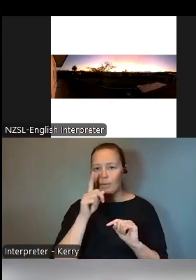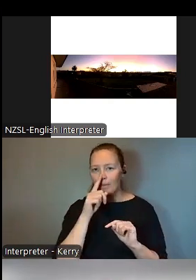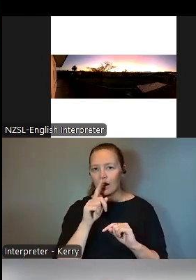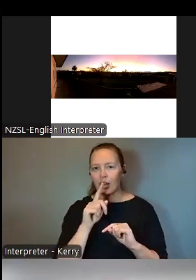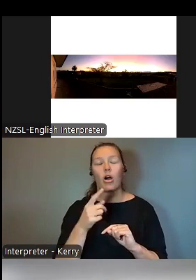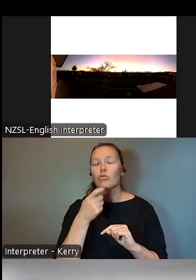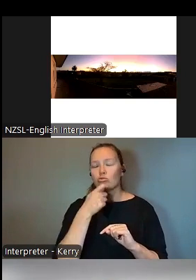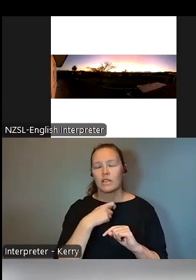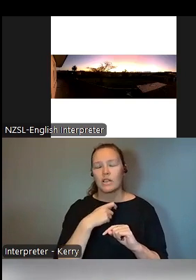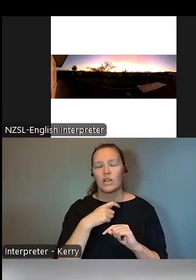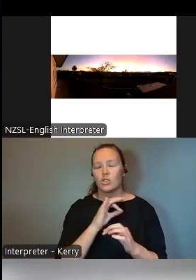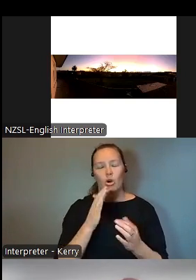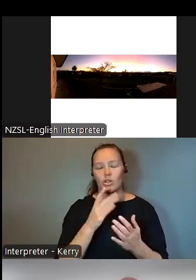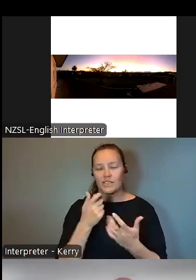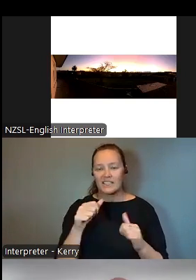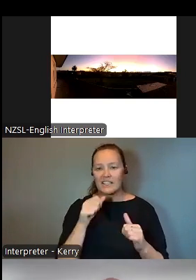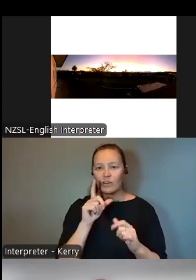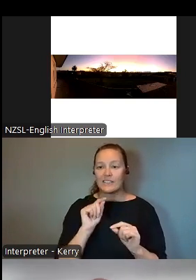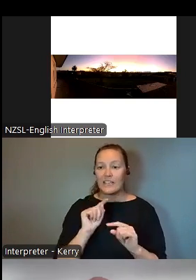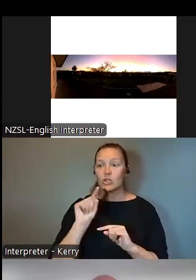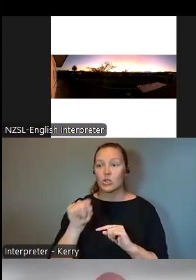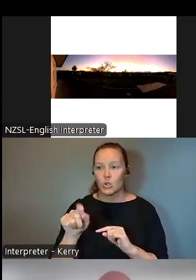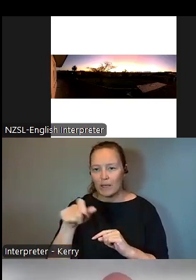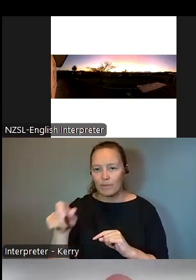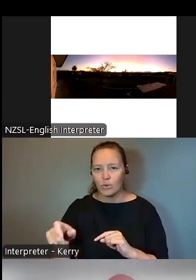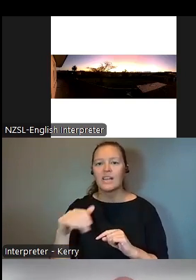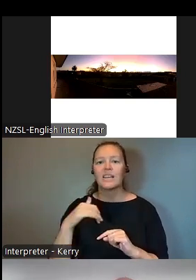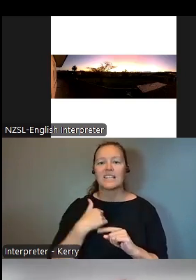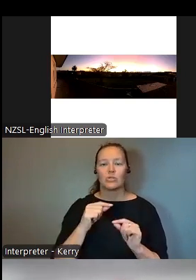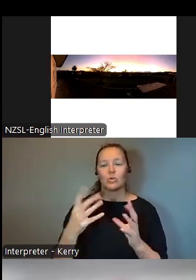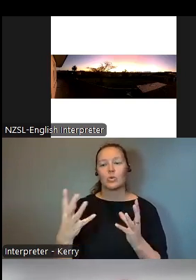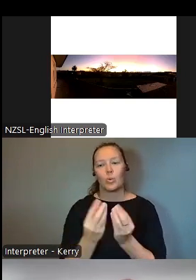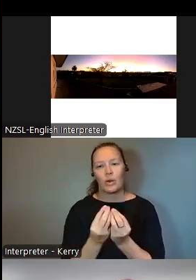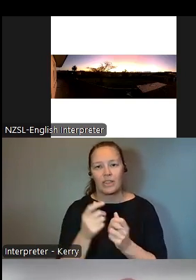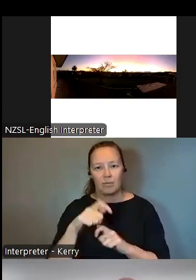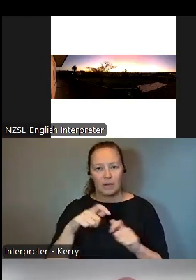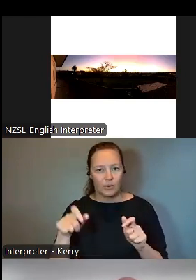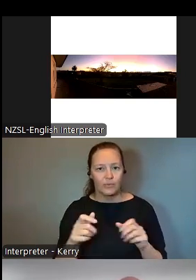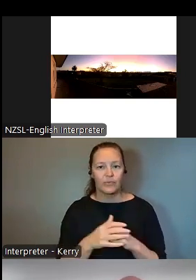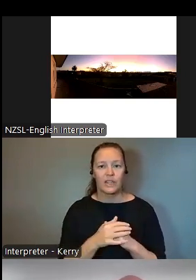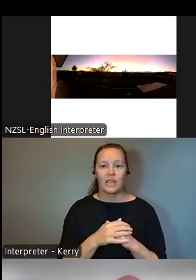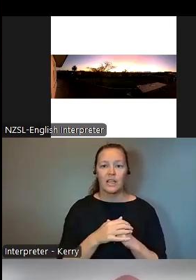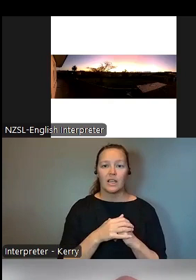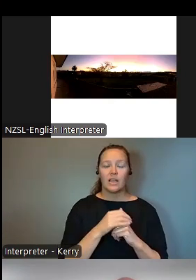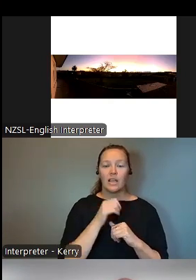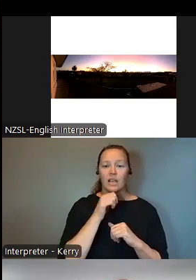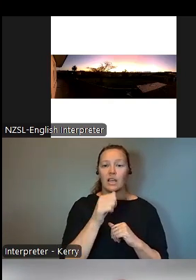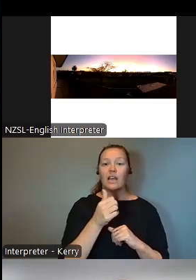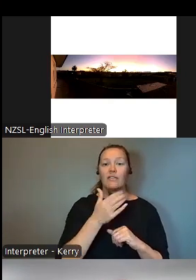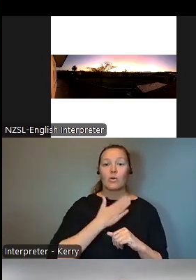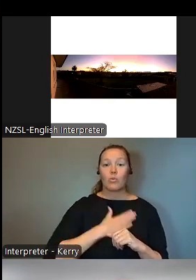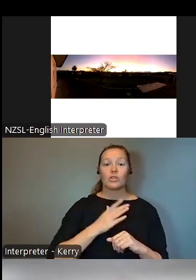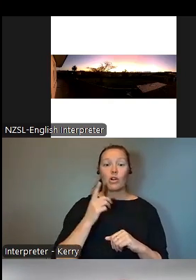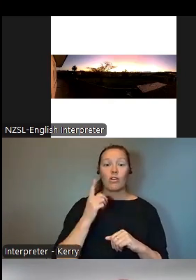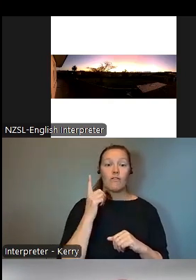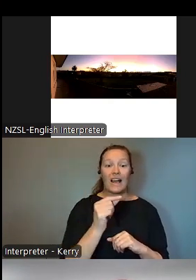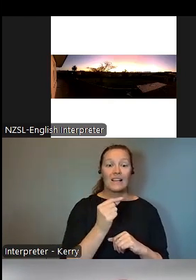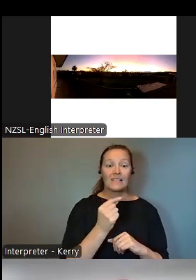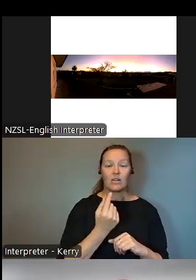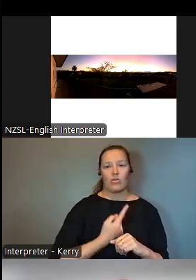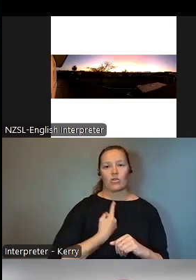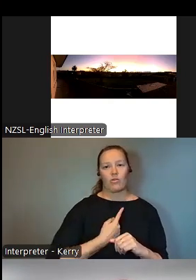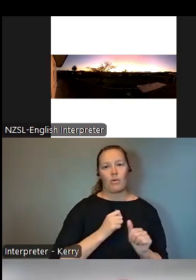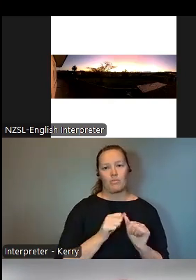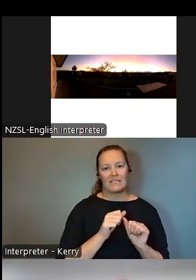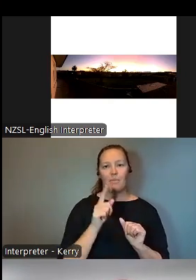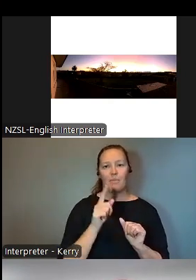with people. Or even, you know, if you want to go fast, go alone. But if you want to go far, go together. The crucial